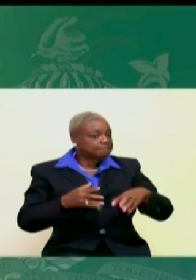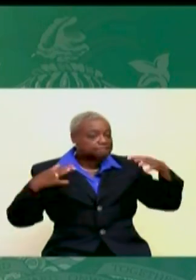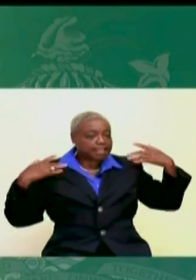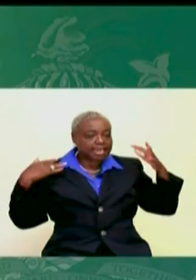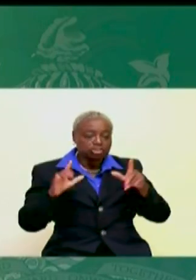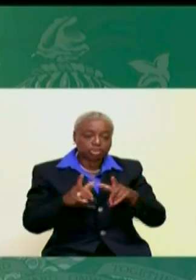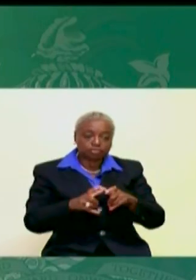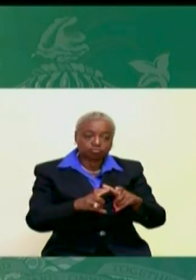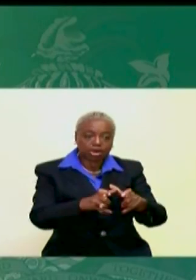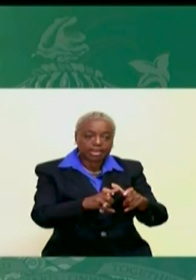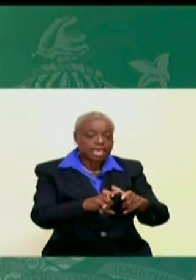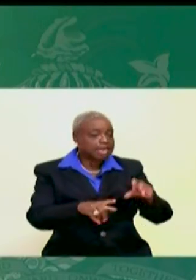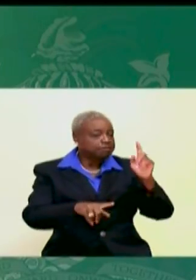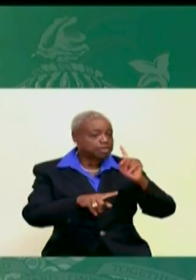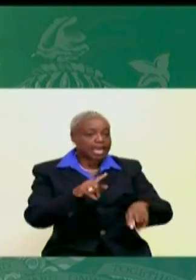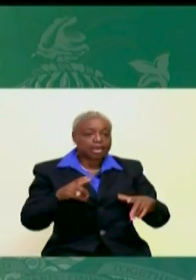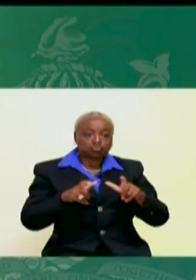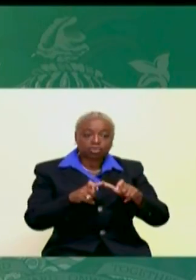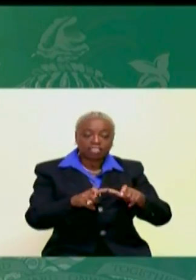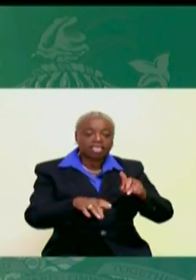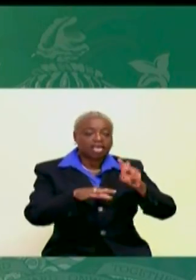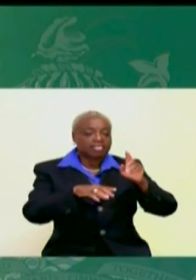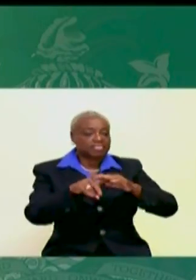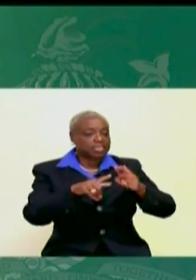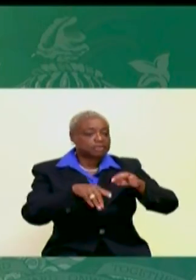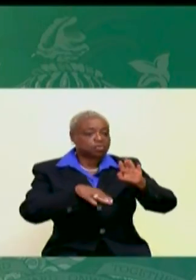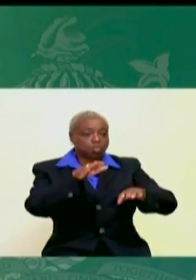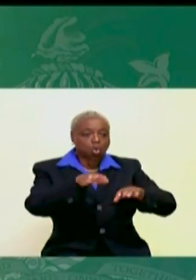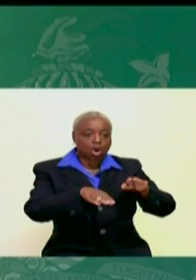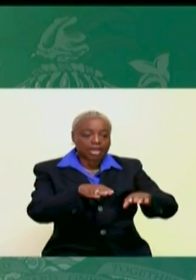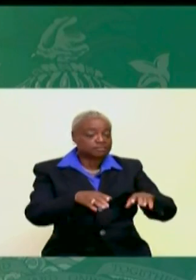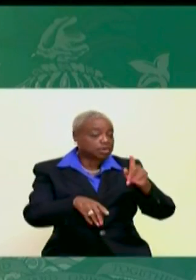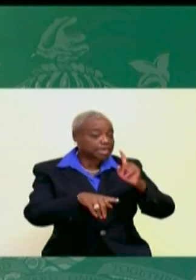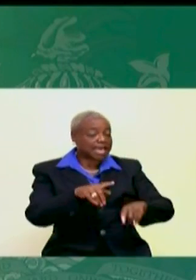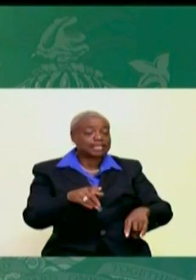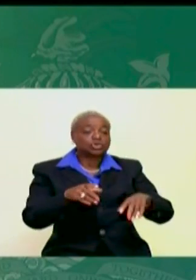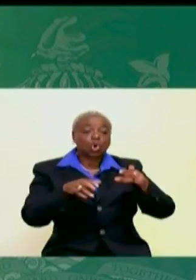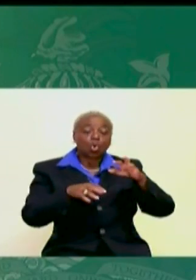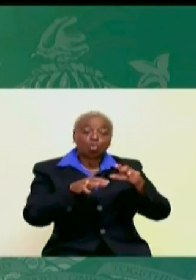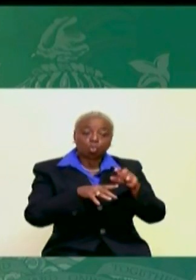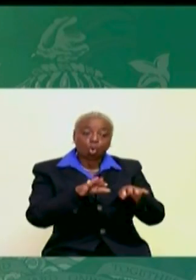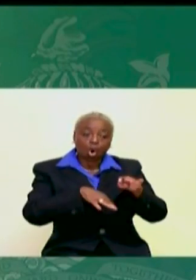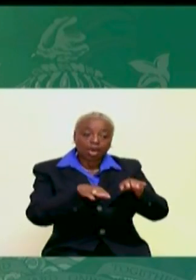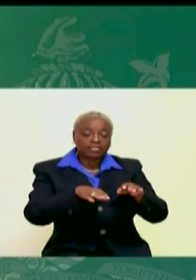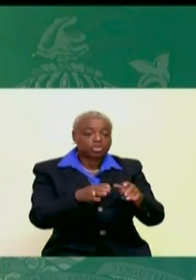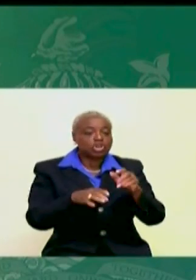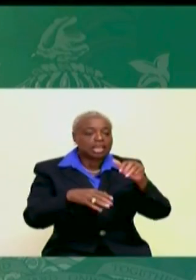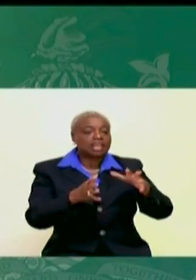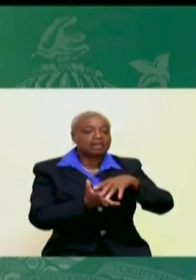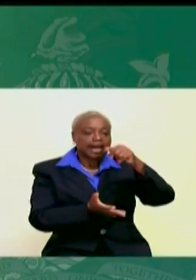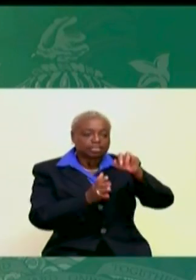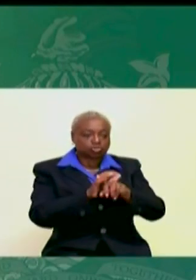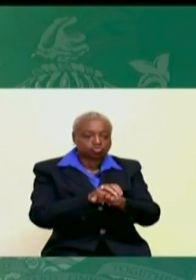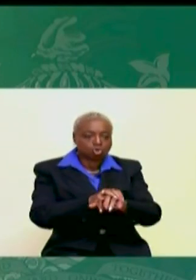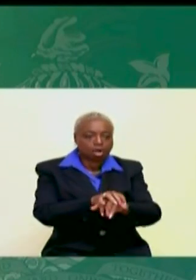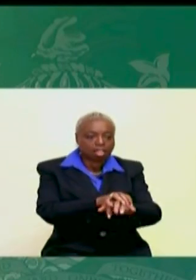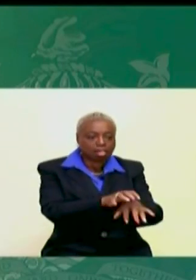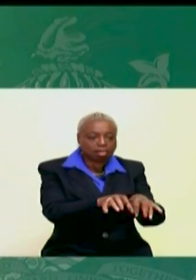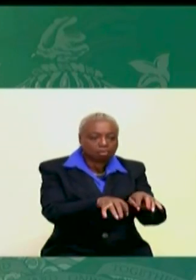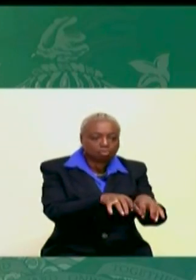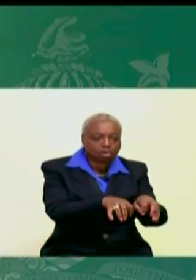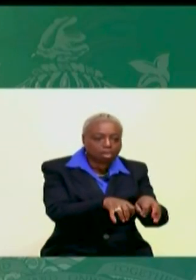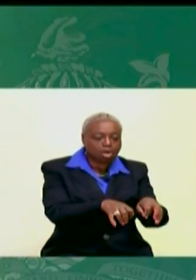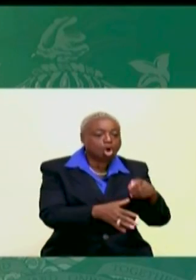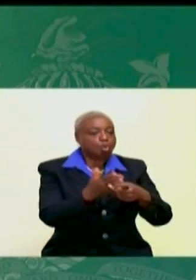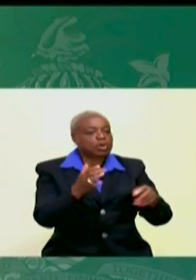you got to learn how to walk. And if you can't walk, you got to learn how to crawl. But whatever you do, he said, you got